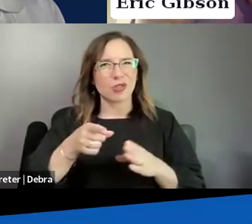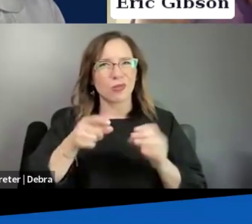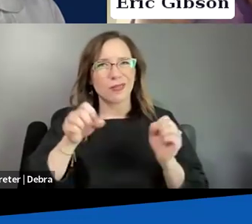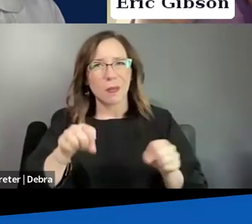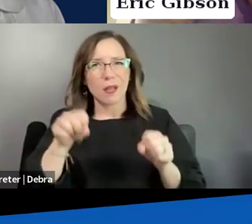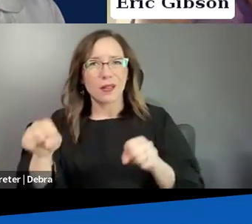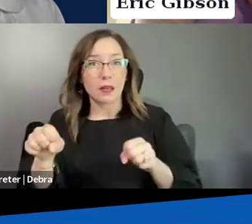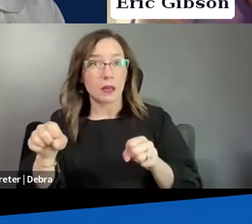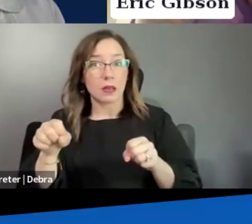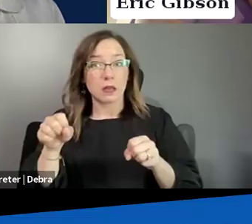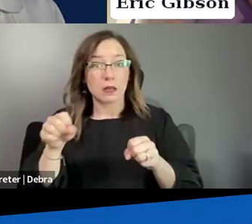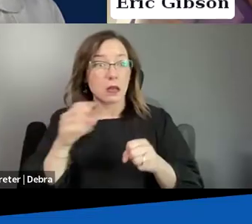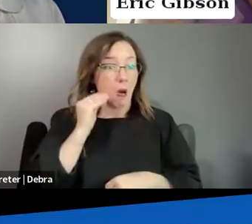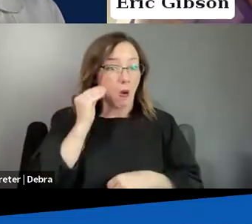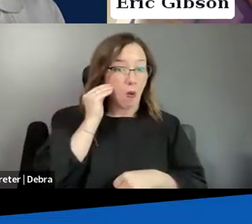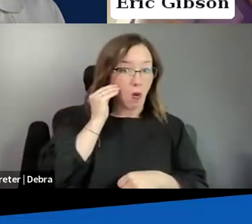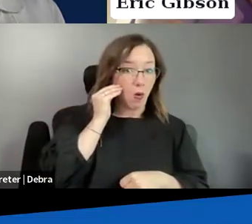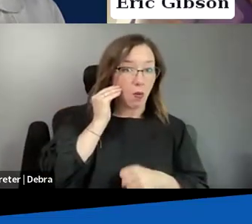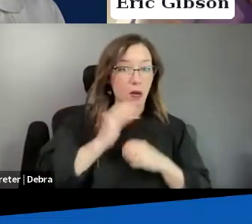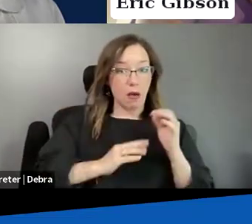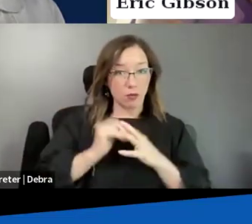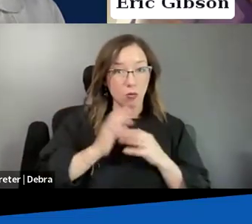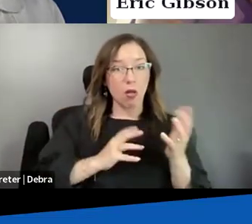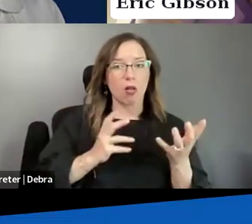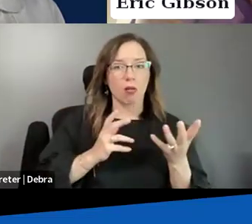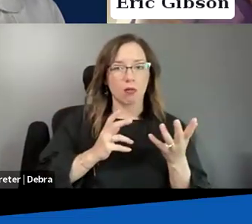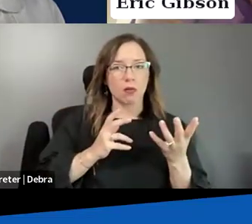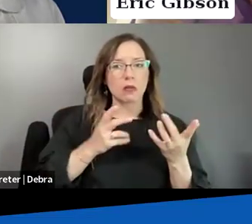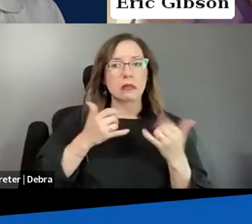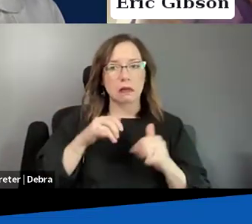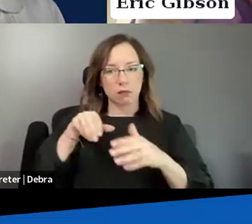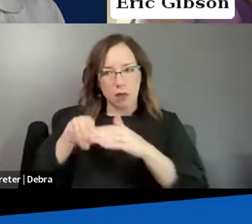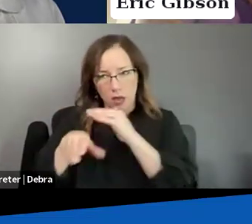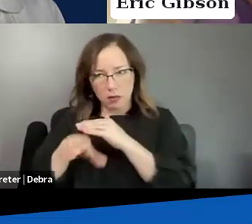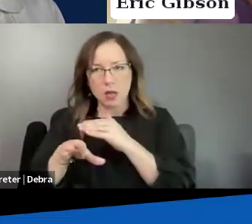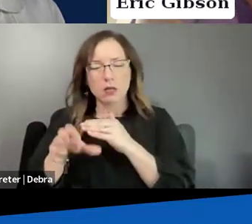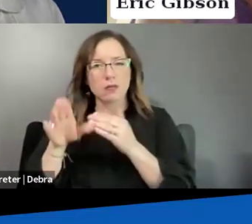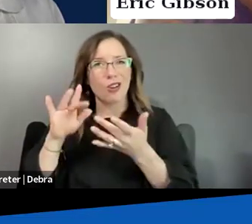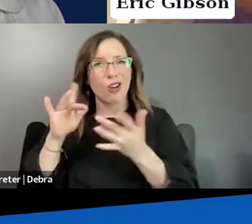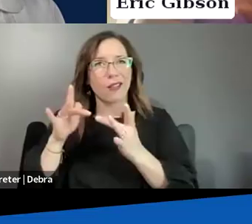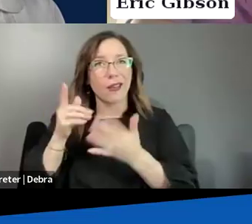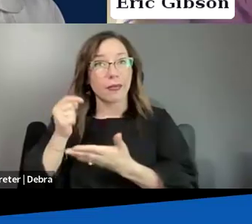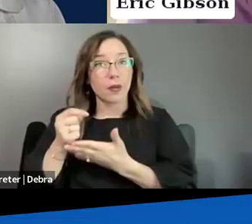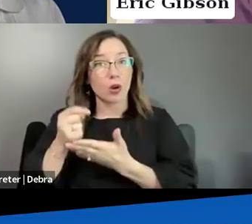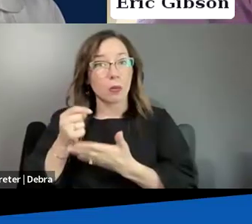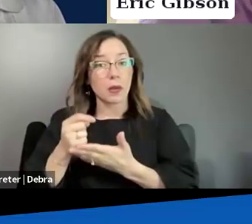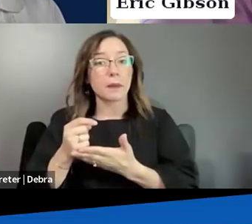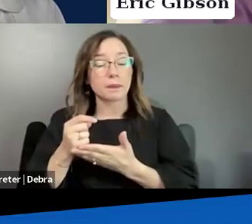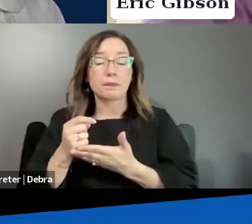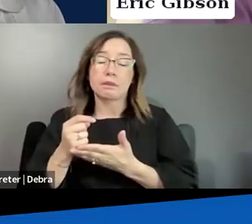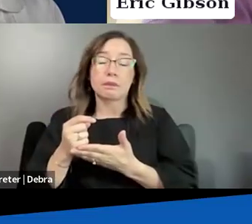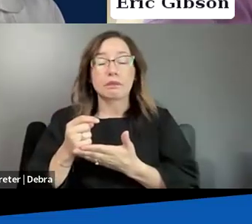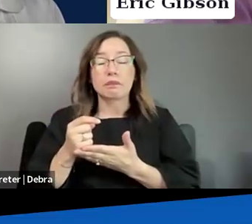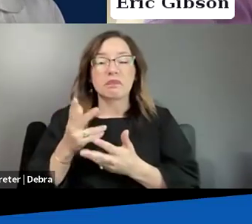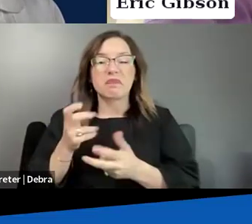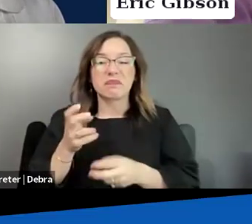ability to be at home in a real comfortable space and access the kinds of online therapies that I can. And so I just wanted